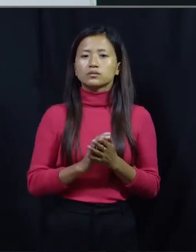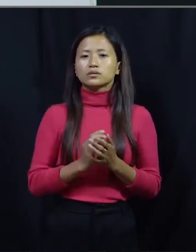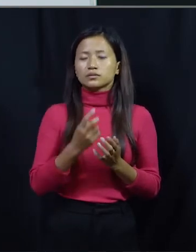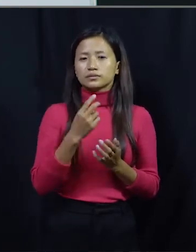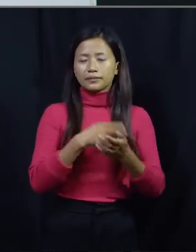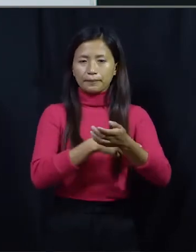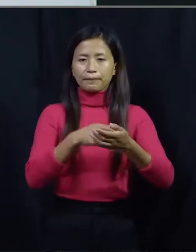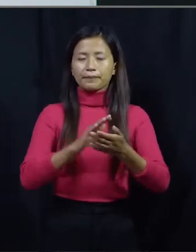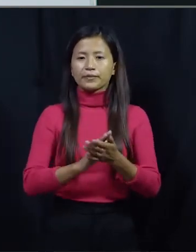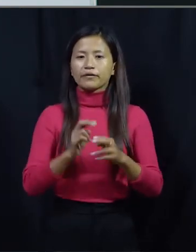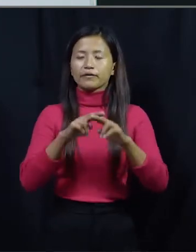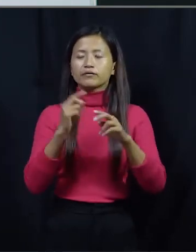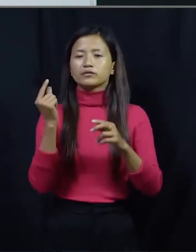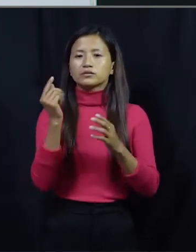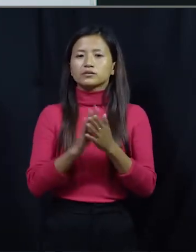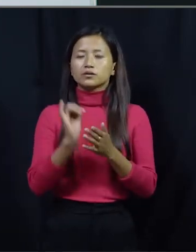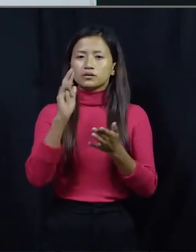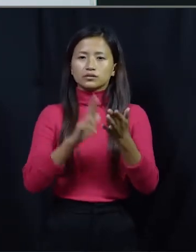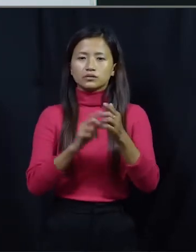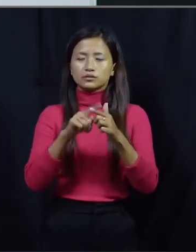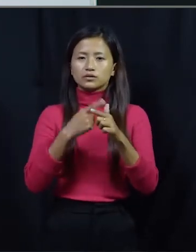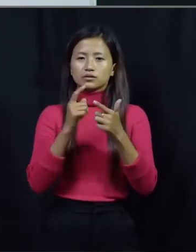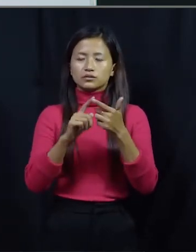other name for 1 to 1 function is injective.